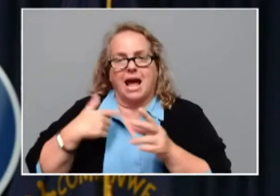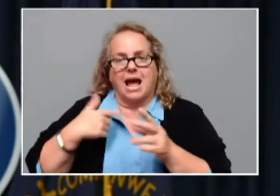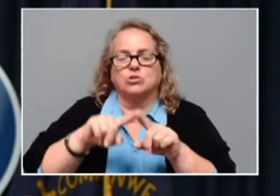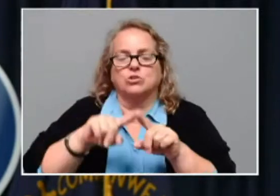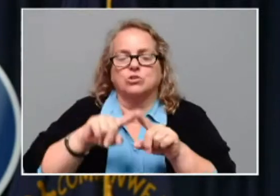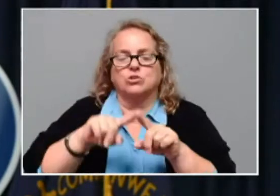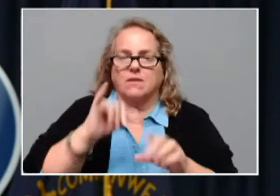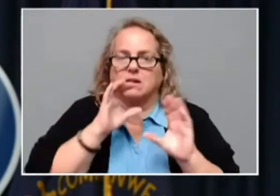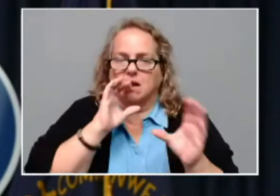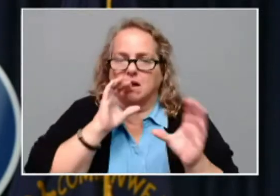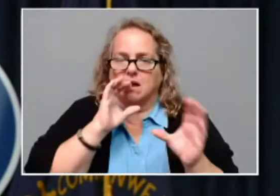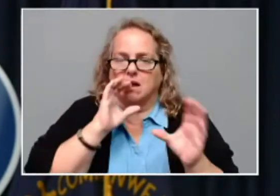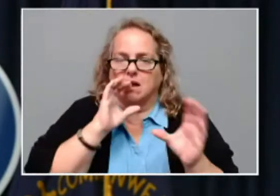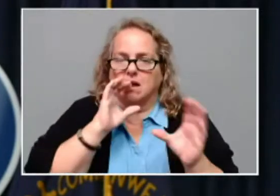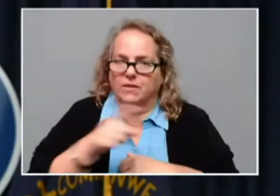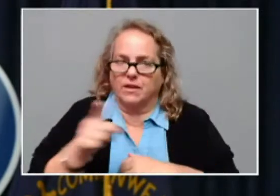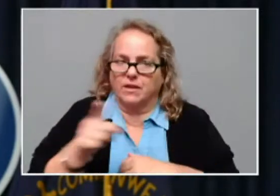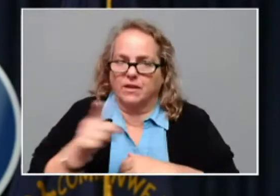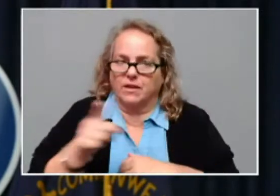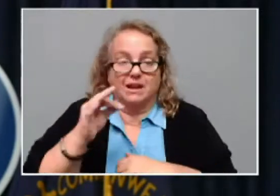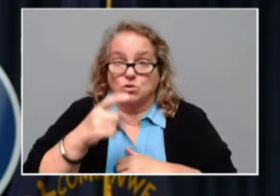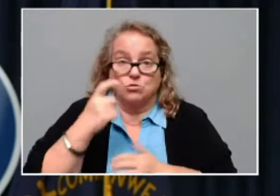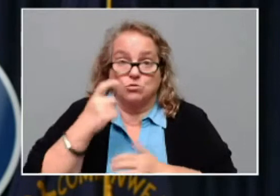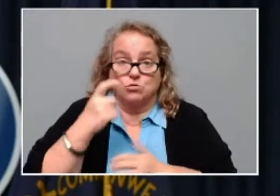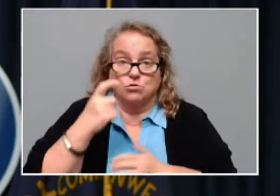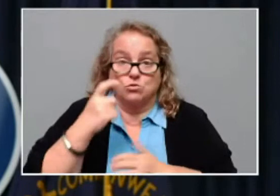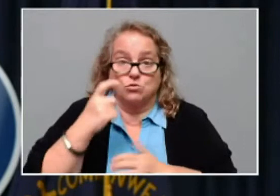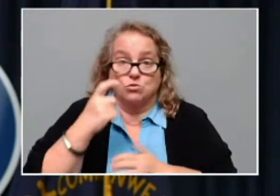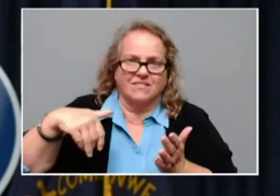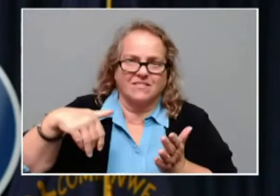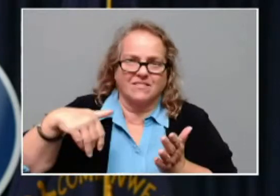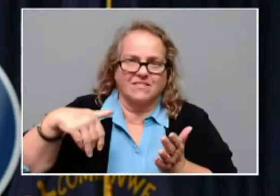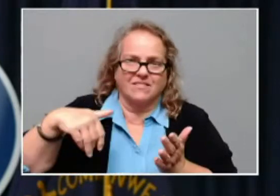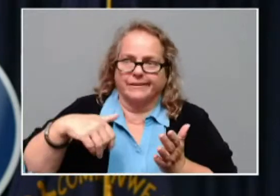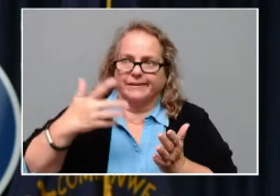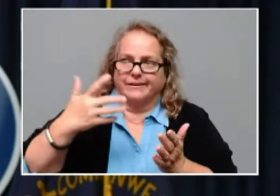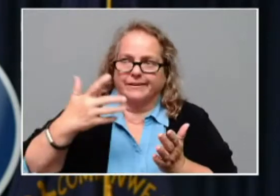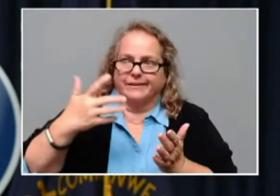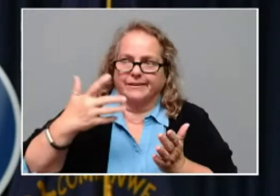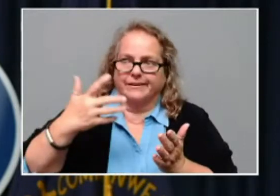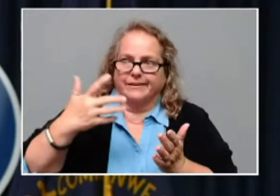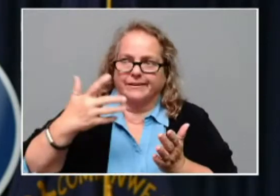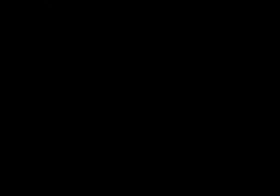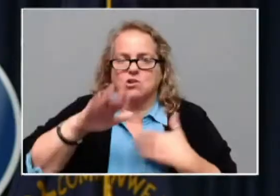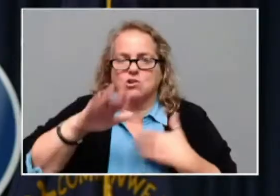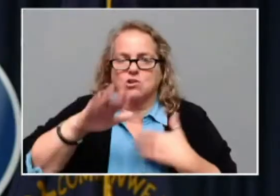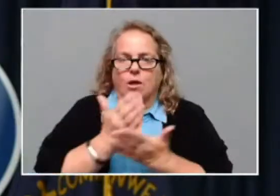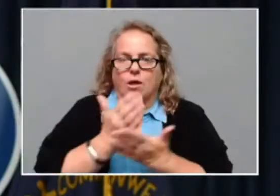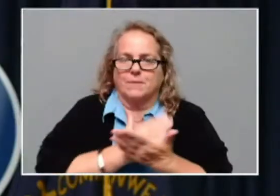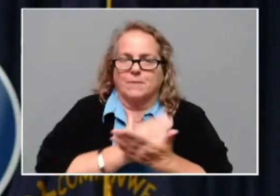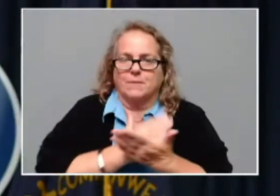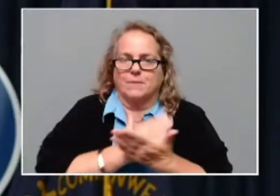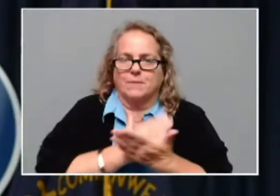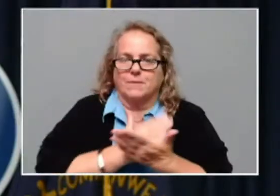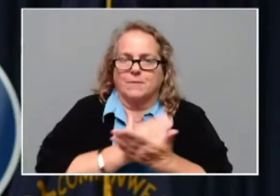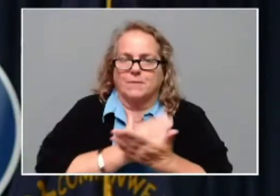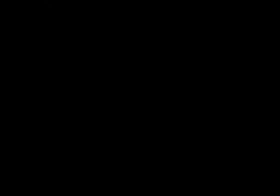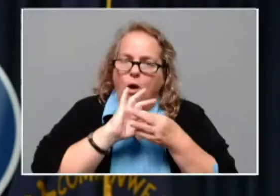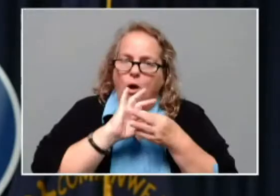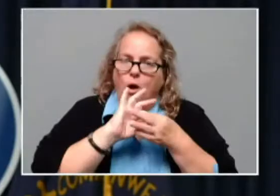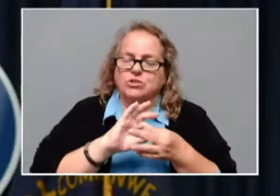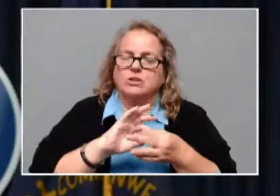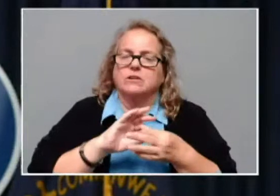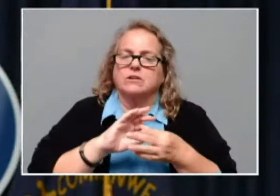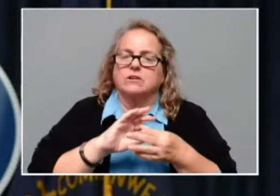we haven't fleshed out all pieces because we want cooperation, collaboration, and contribution